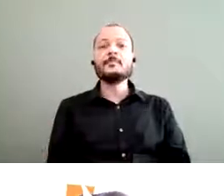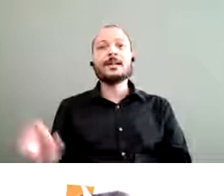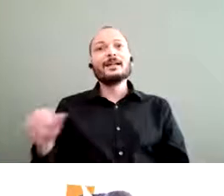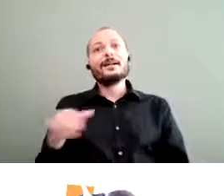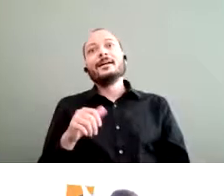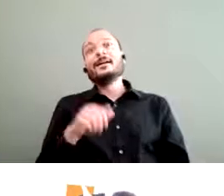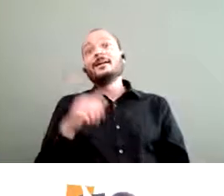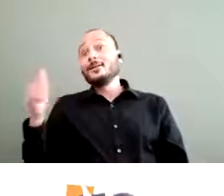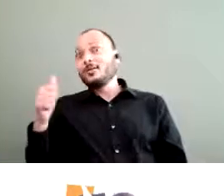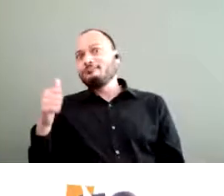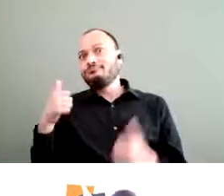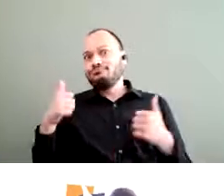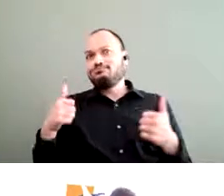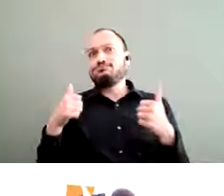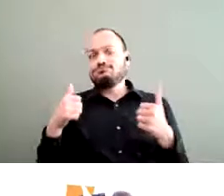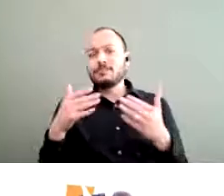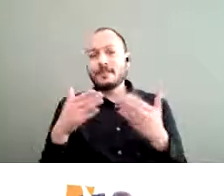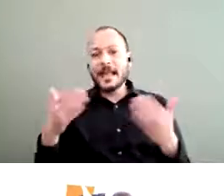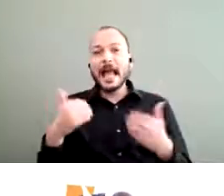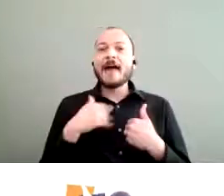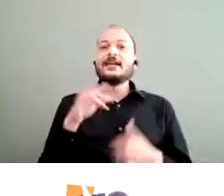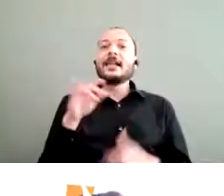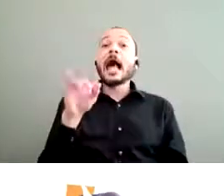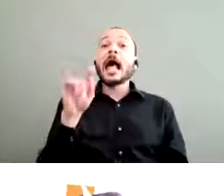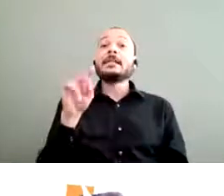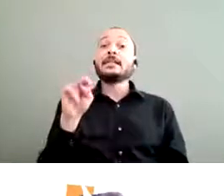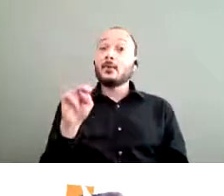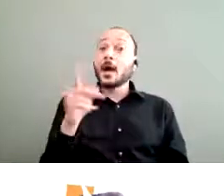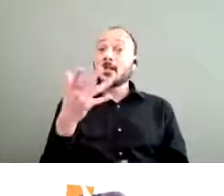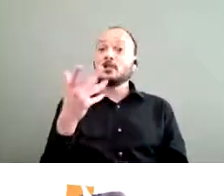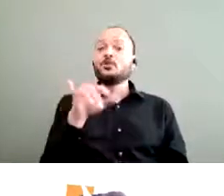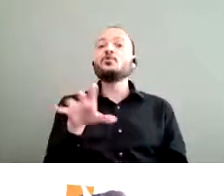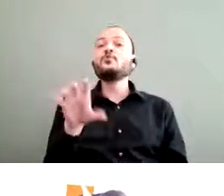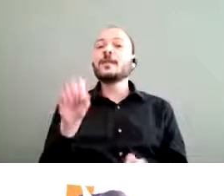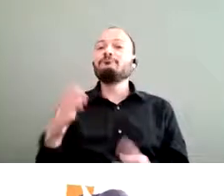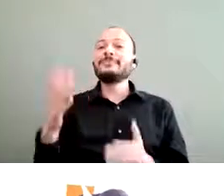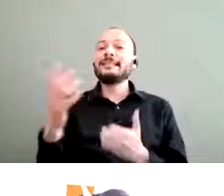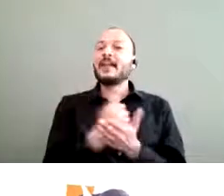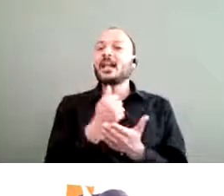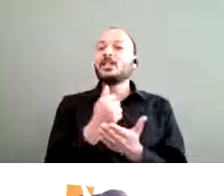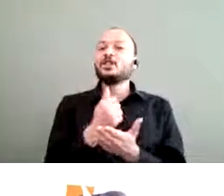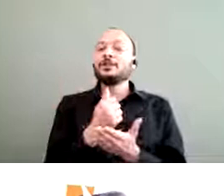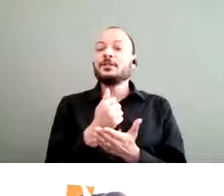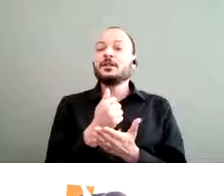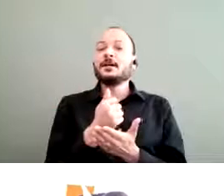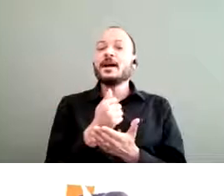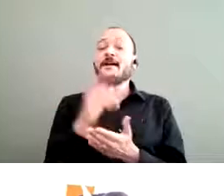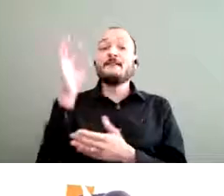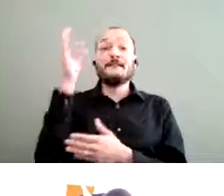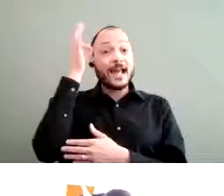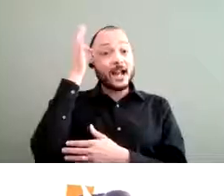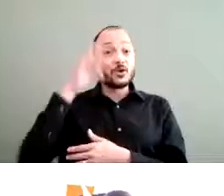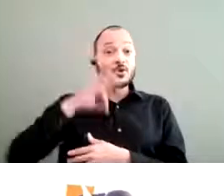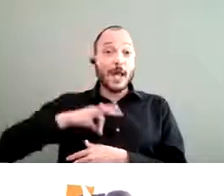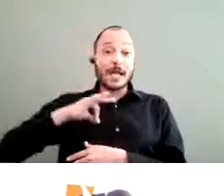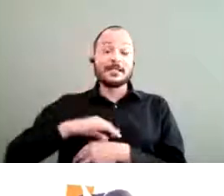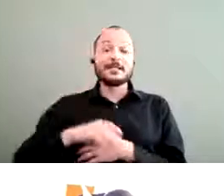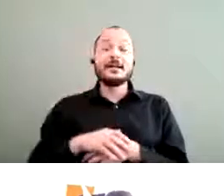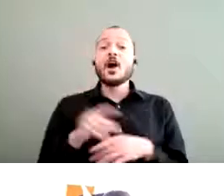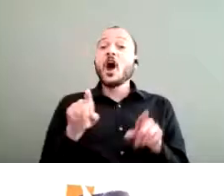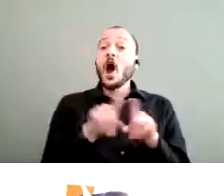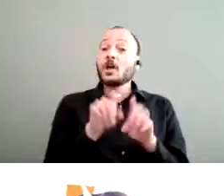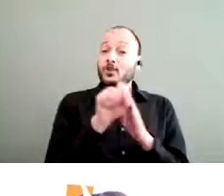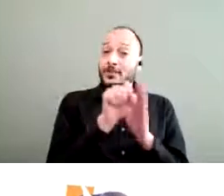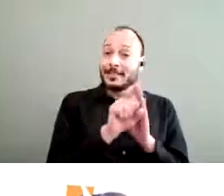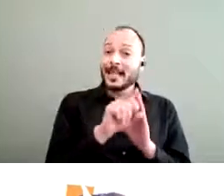and benefit of having an ITIN is that you get to take advantage of federal credits and also state credits, which is